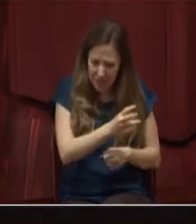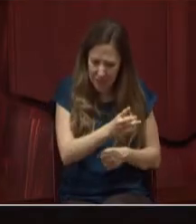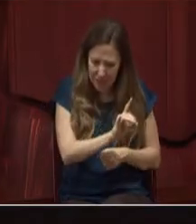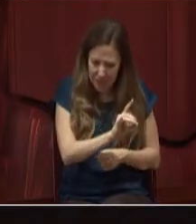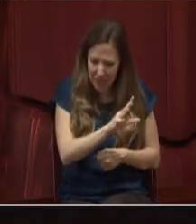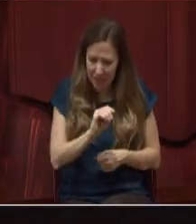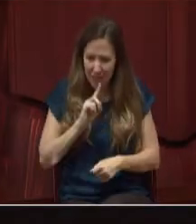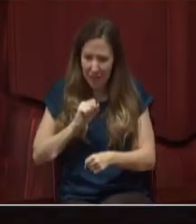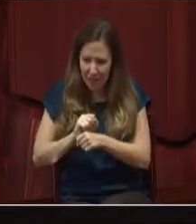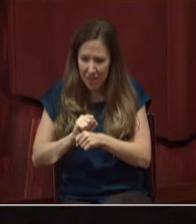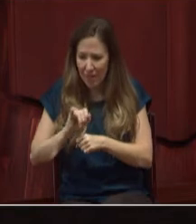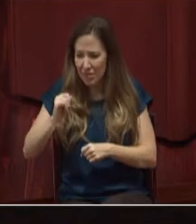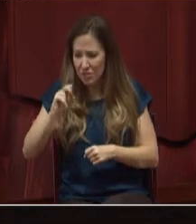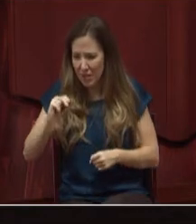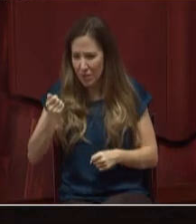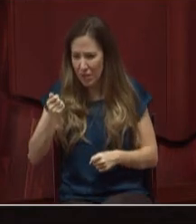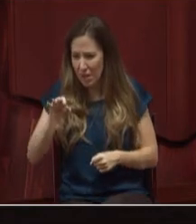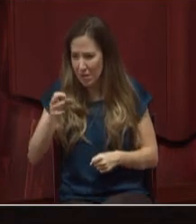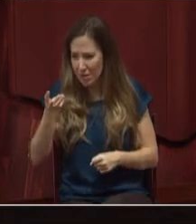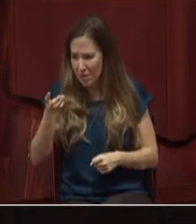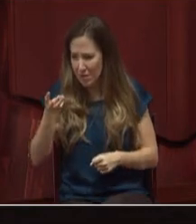of office in January of